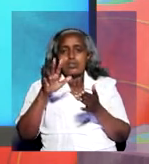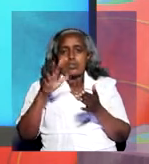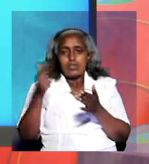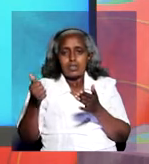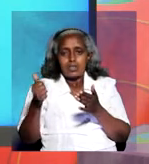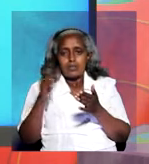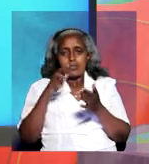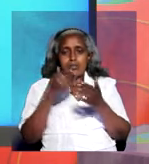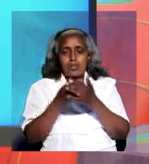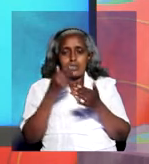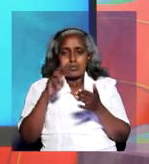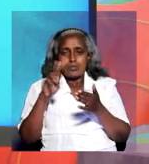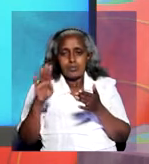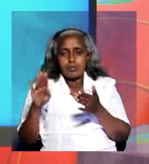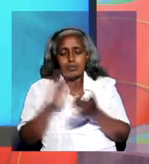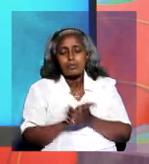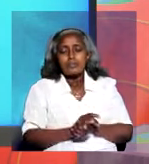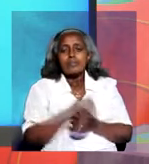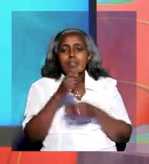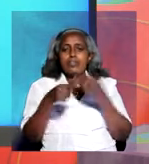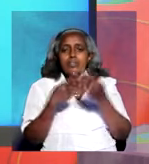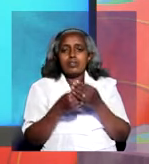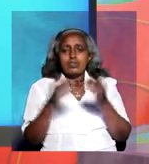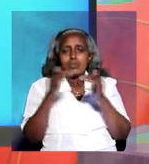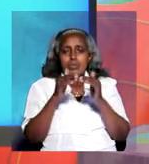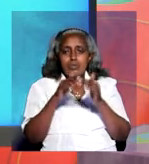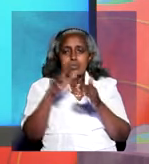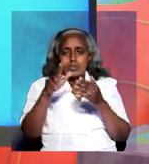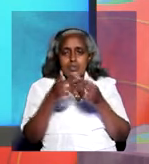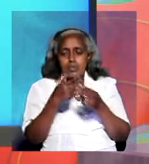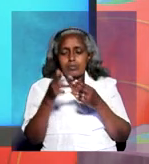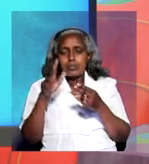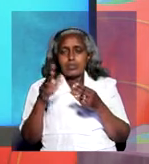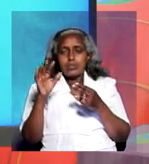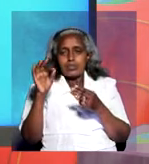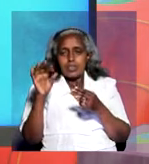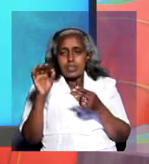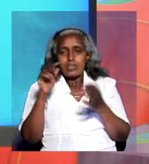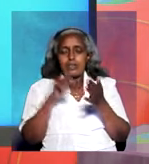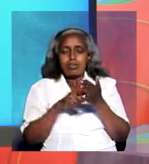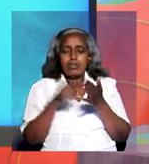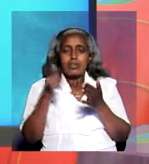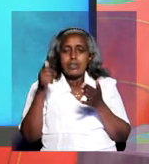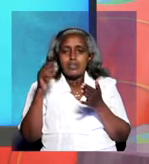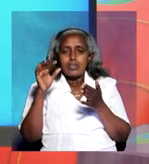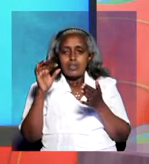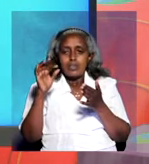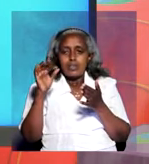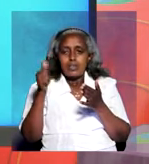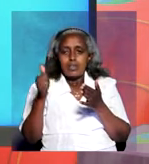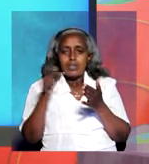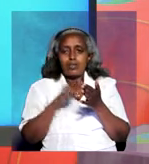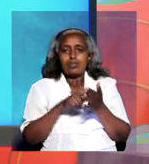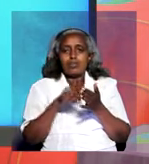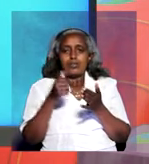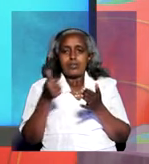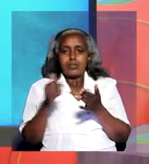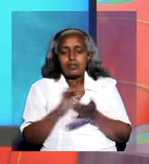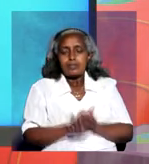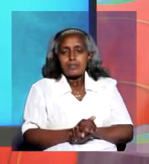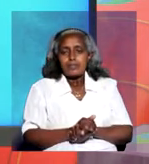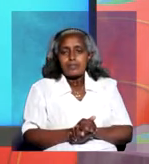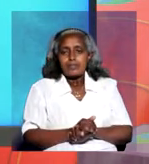And this is equal to 3 times 3 is 9, 9 times a dot a. We have a dot a here. It's a product of